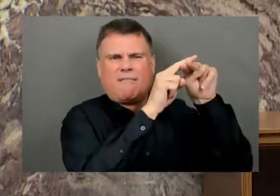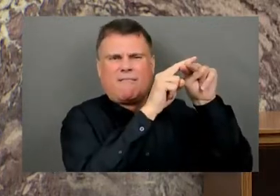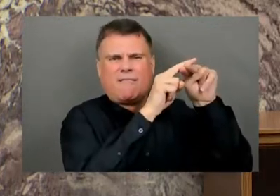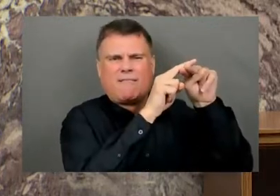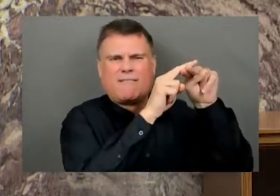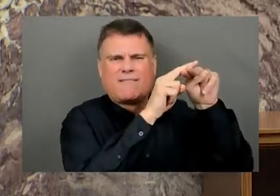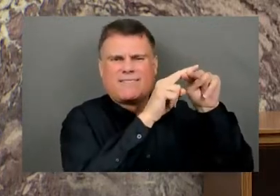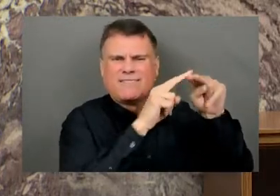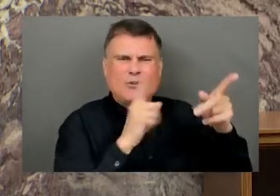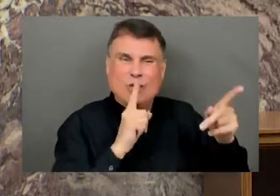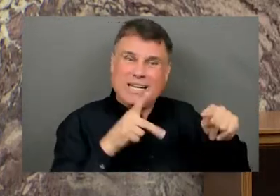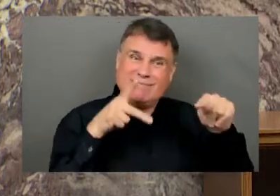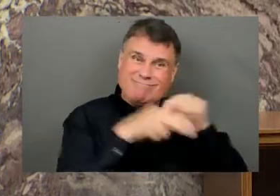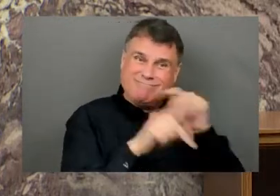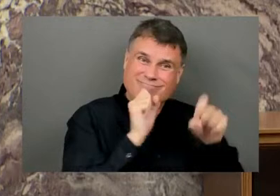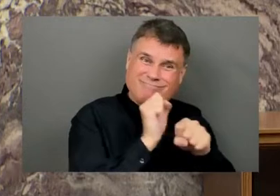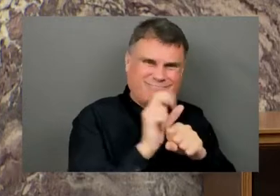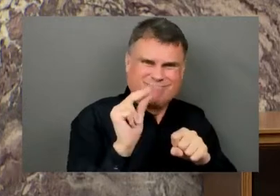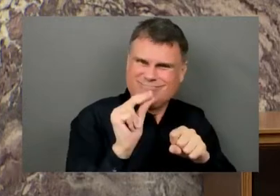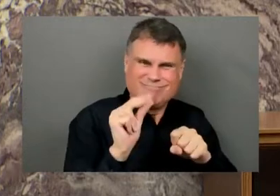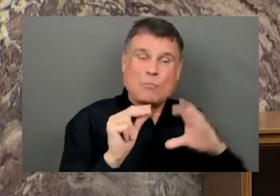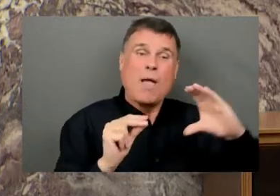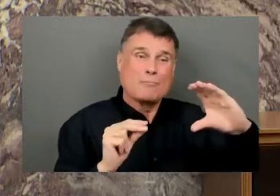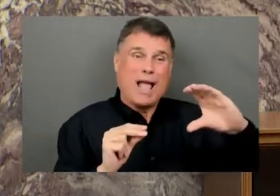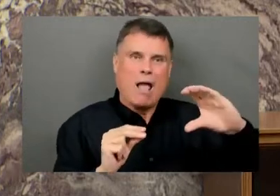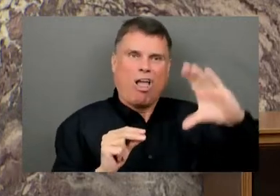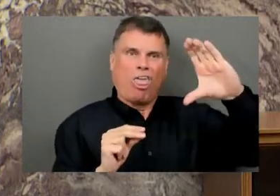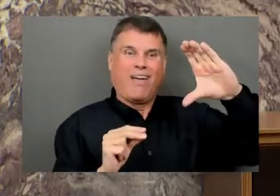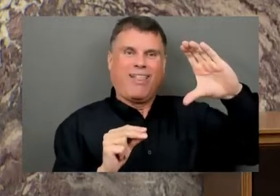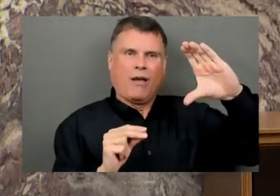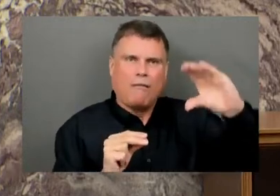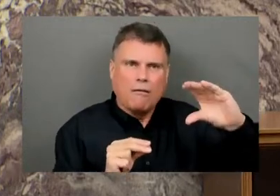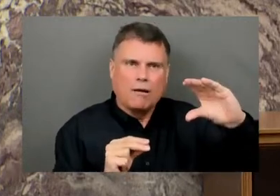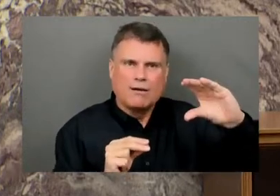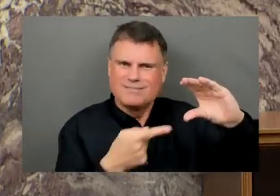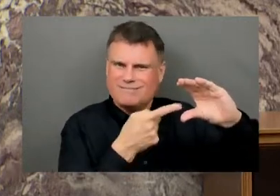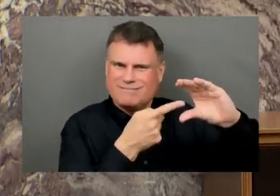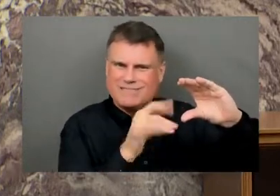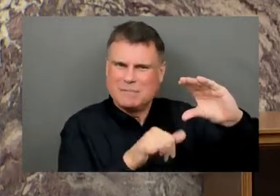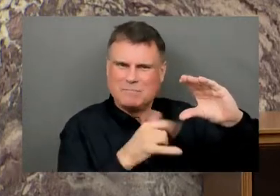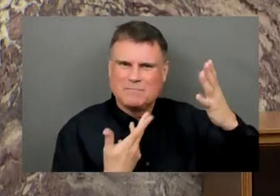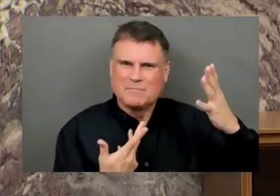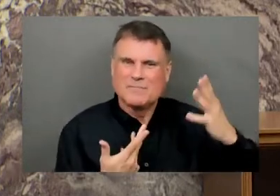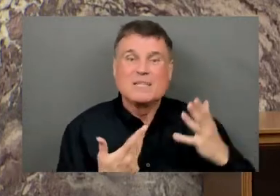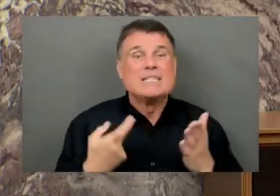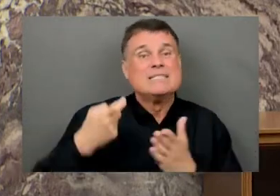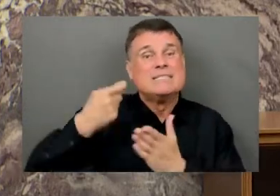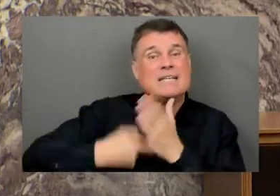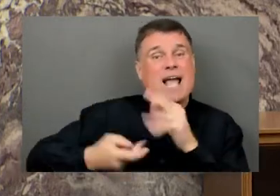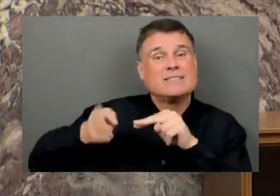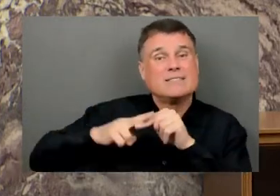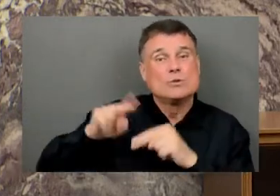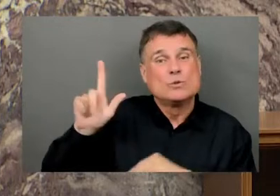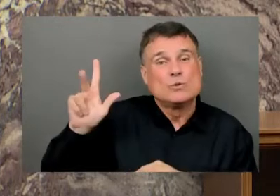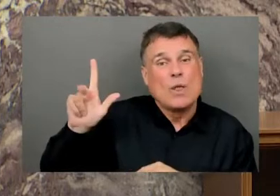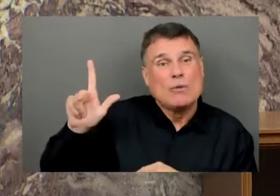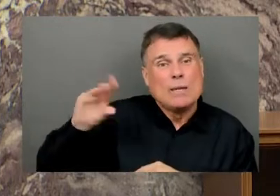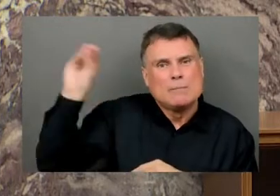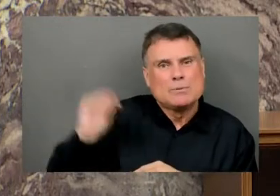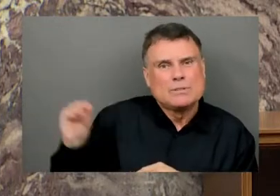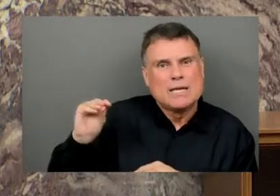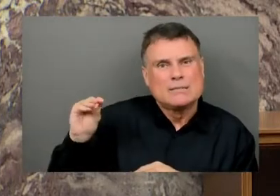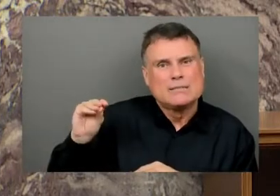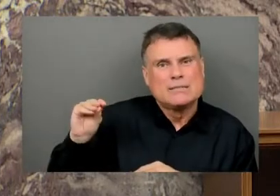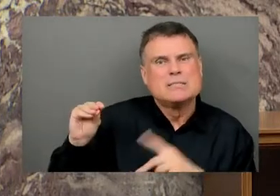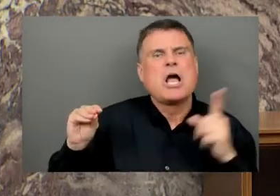Members. To justify a 23% tax increase that no one wants, no one can afford, and is